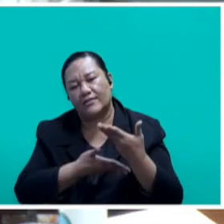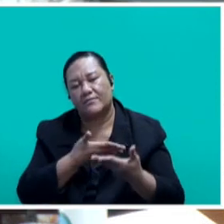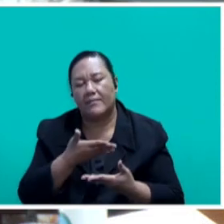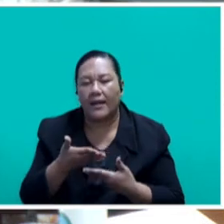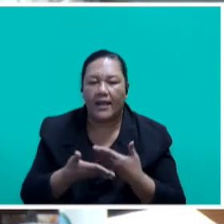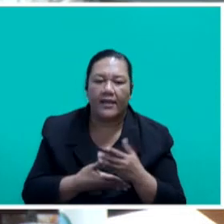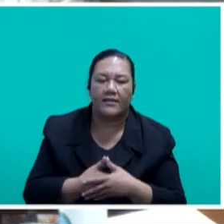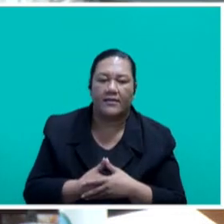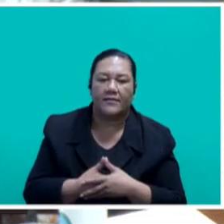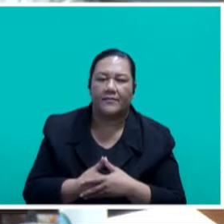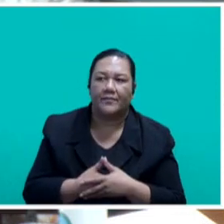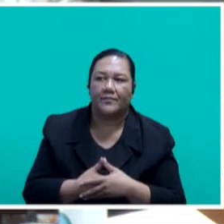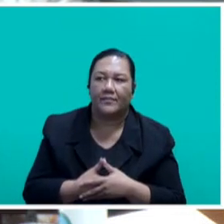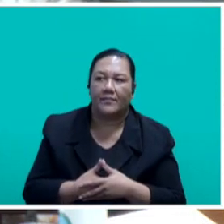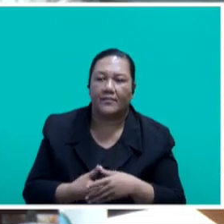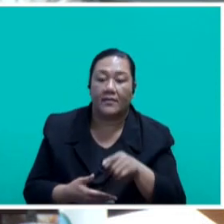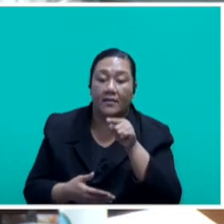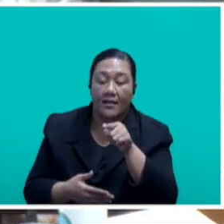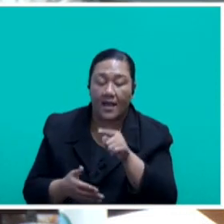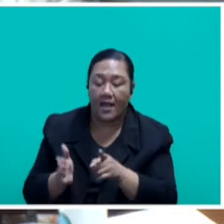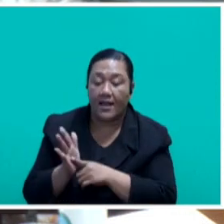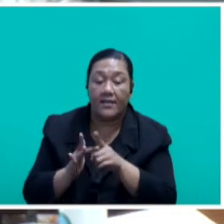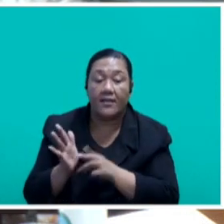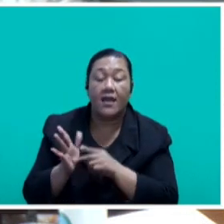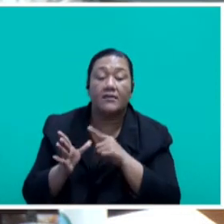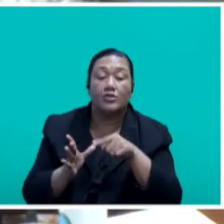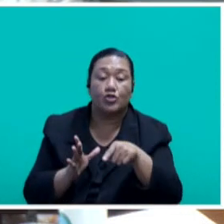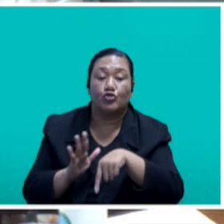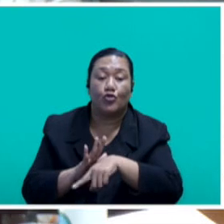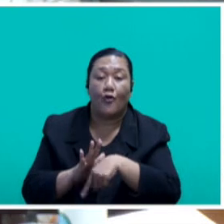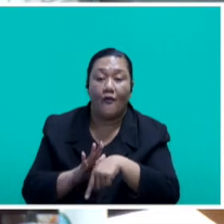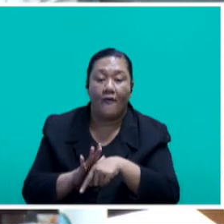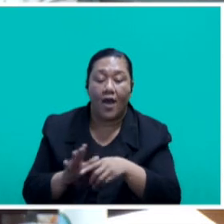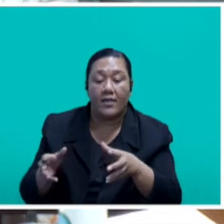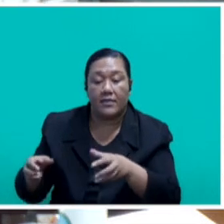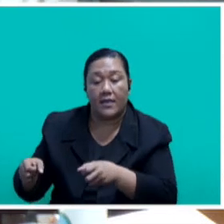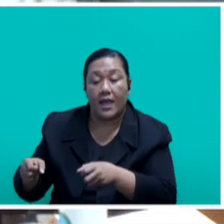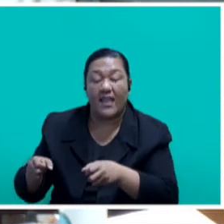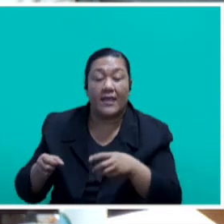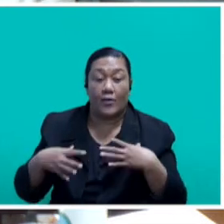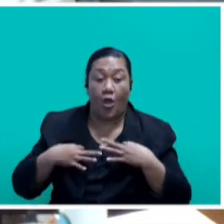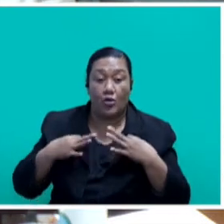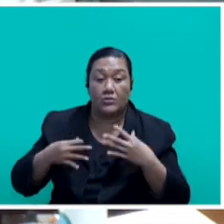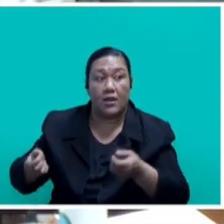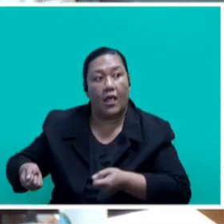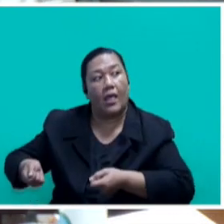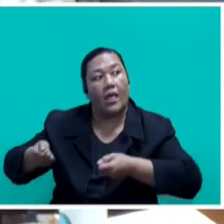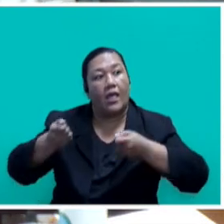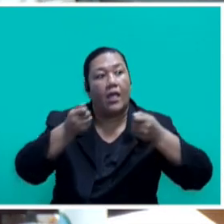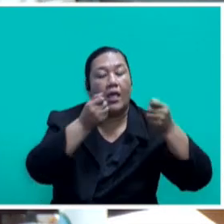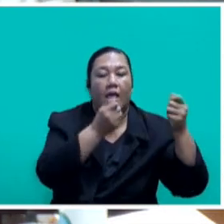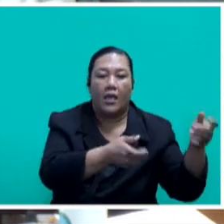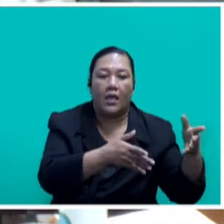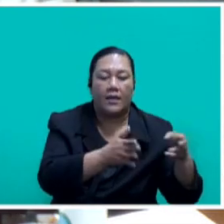Linen in Suva, taken to Nandi for washing and to be returned back to Suva for use in the